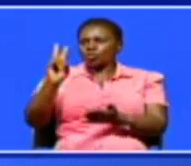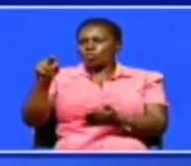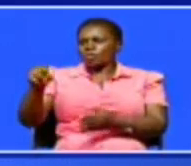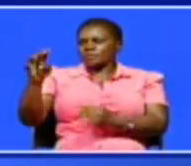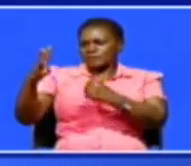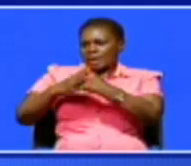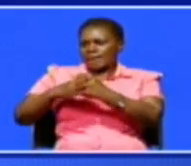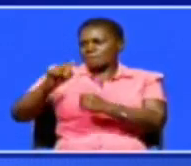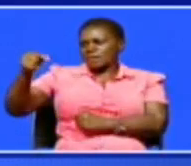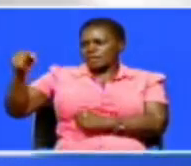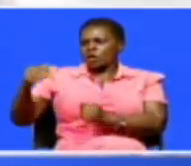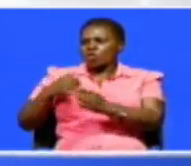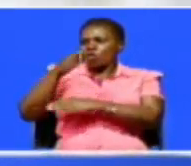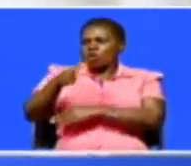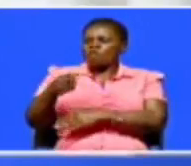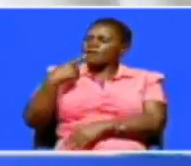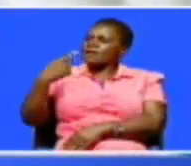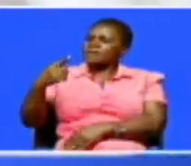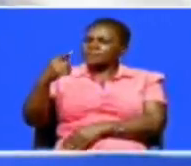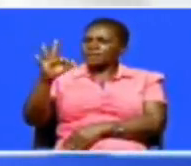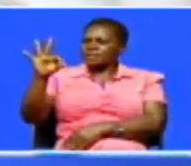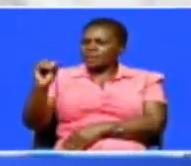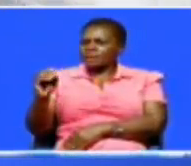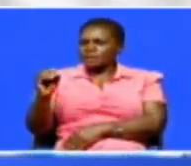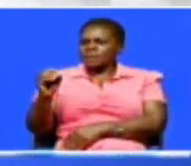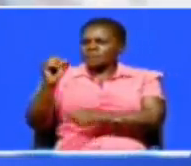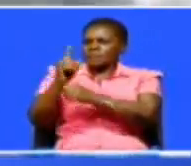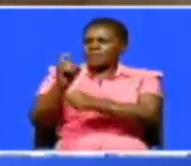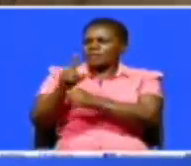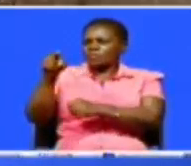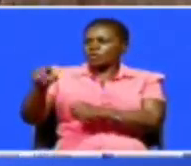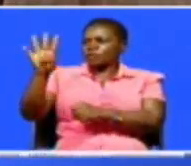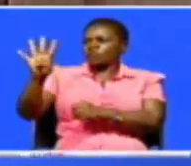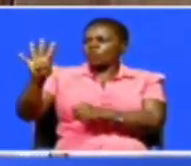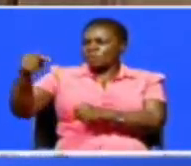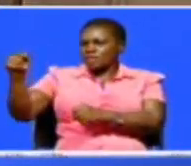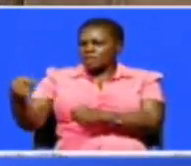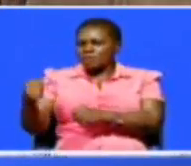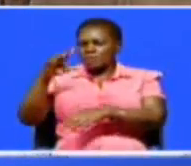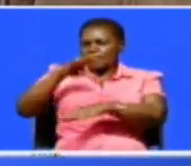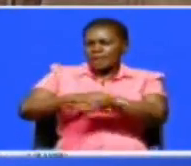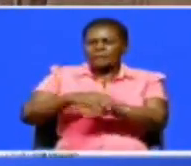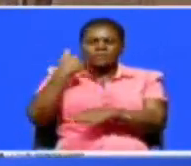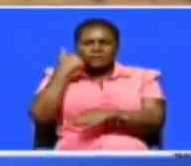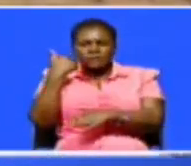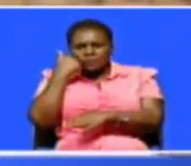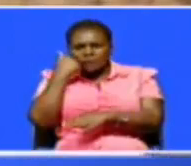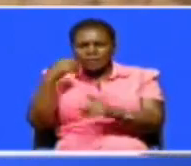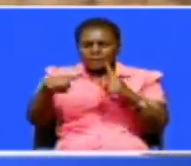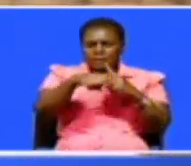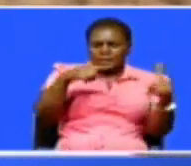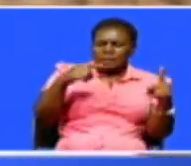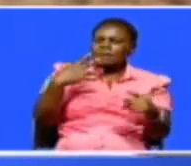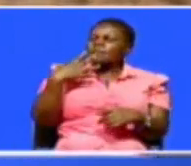million and more than 130,000 deaths. Worldwide, more than 11.4 million people have contracted the virus that has killed over